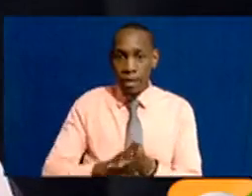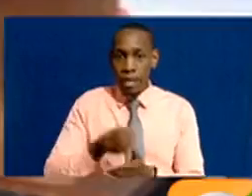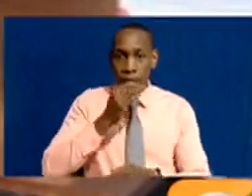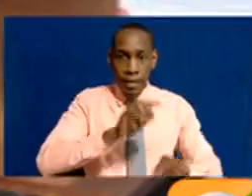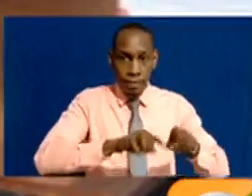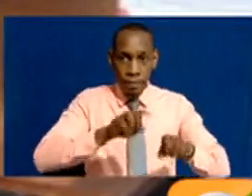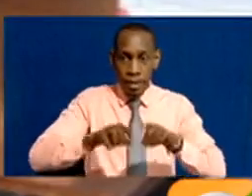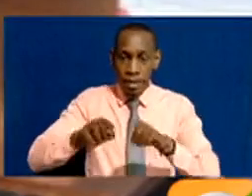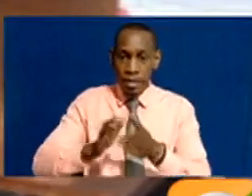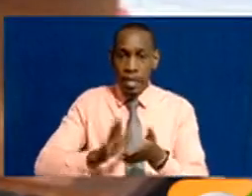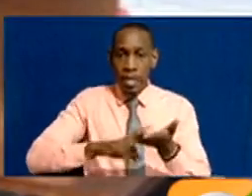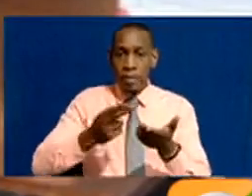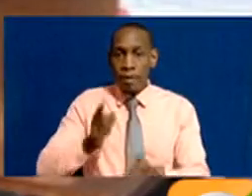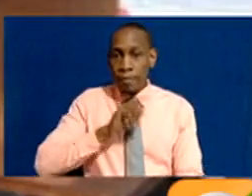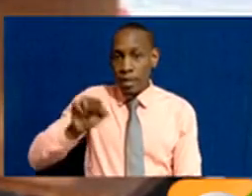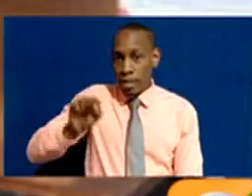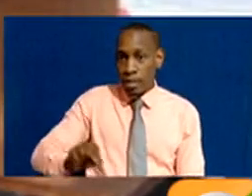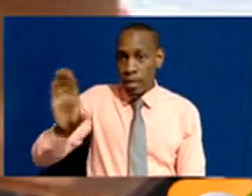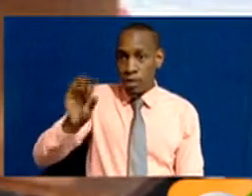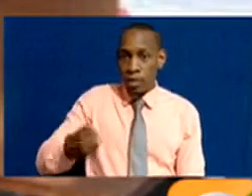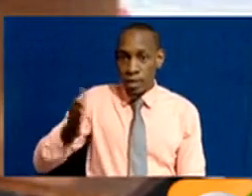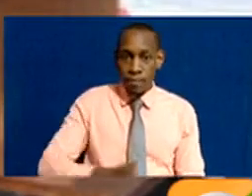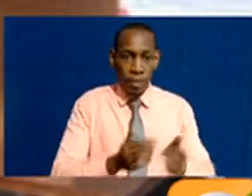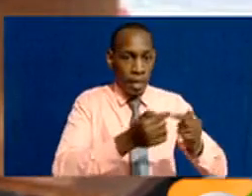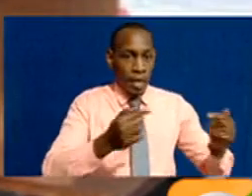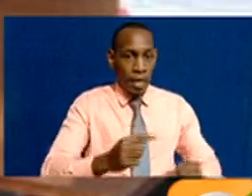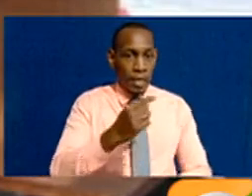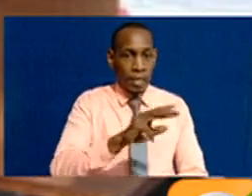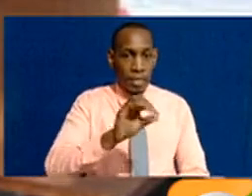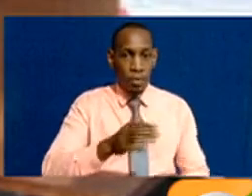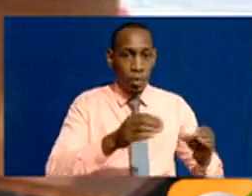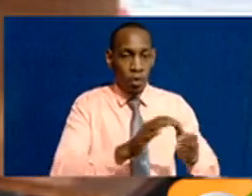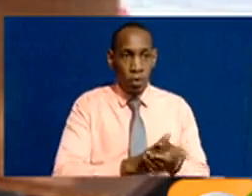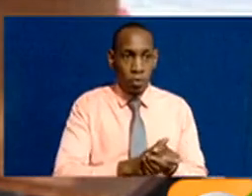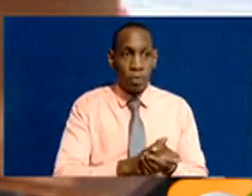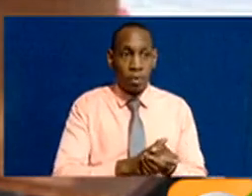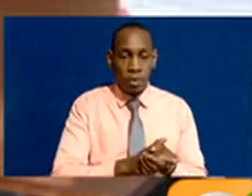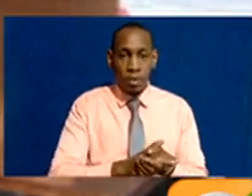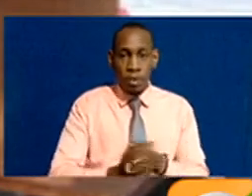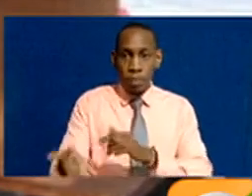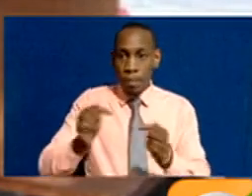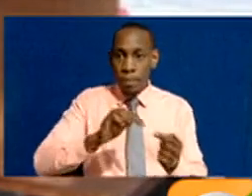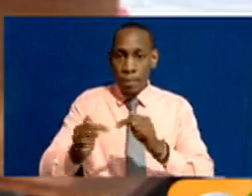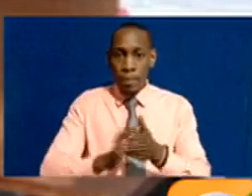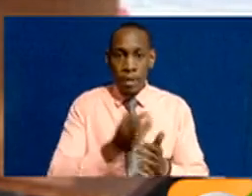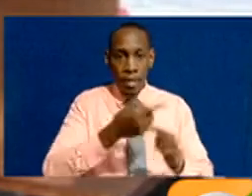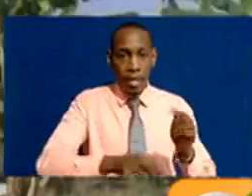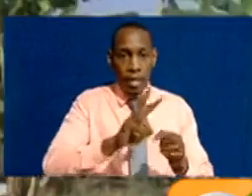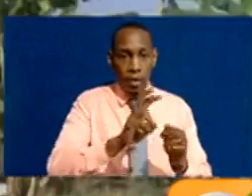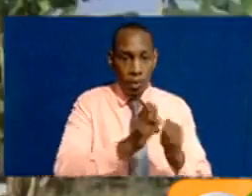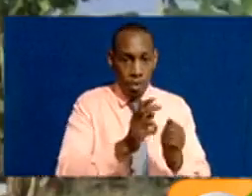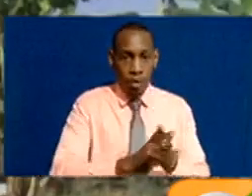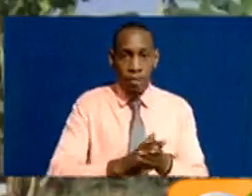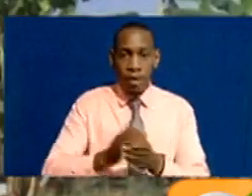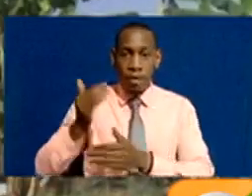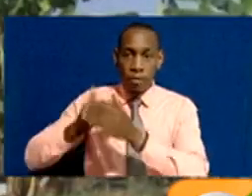variety, has failed in South Africa. The anti-GMO wave gained the upper hand in this back and forth in 2012 when